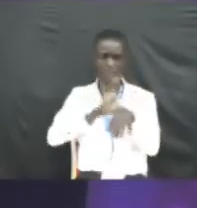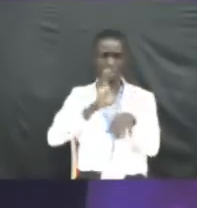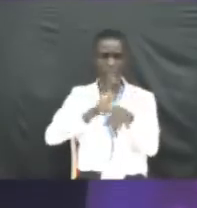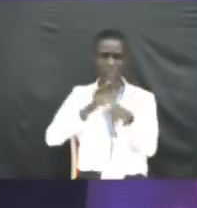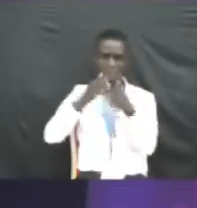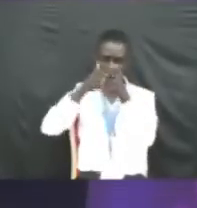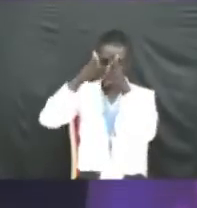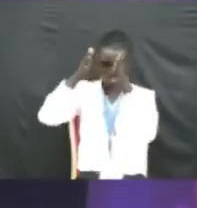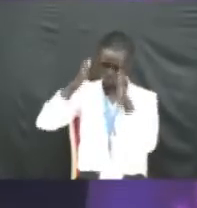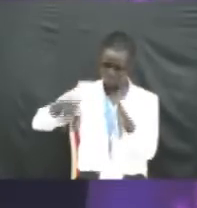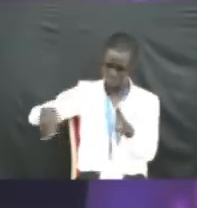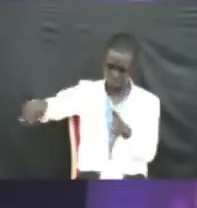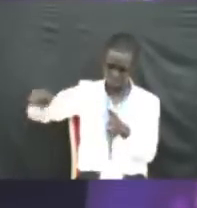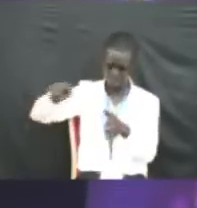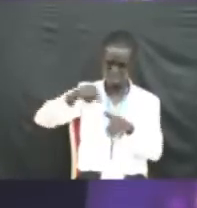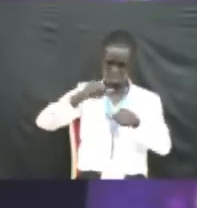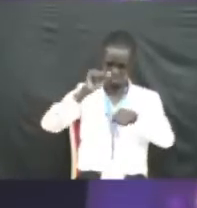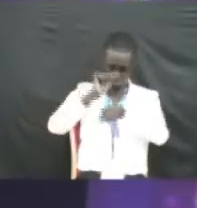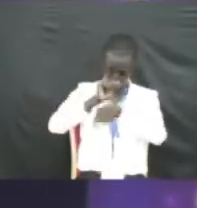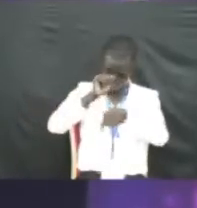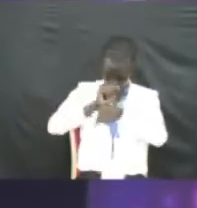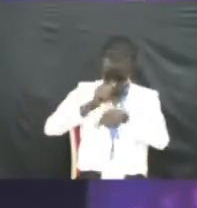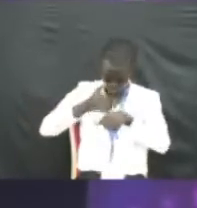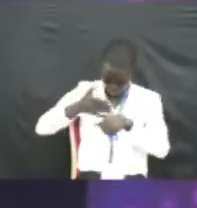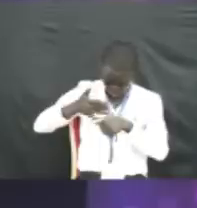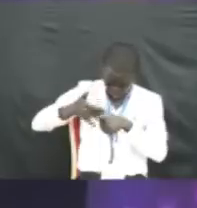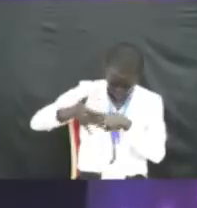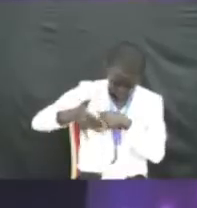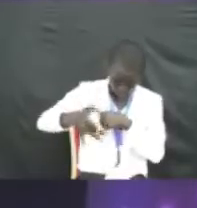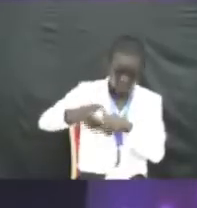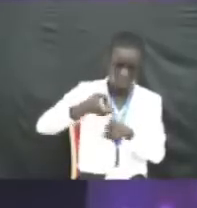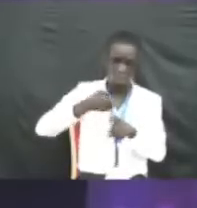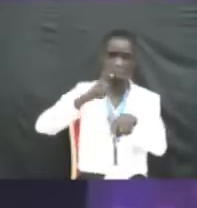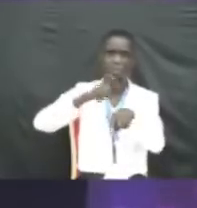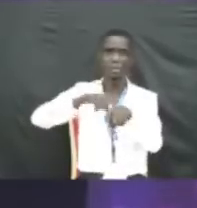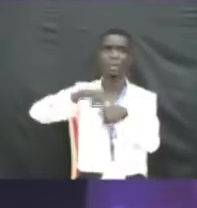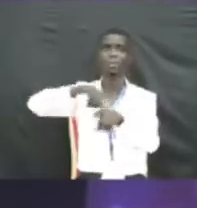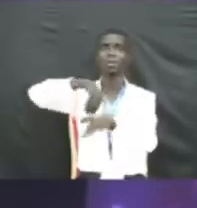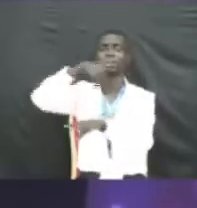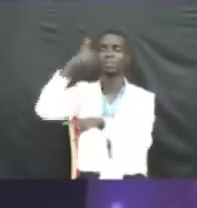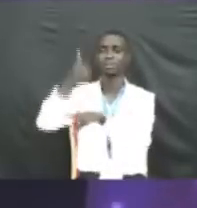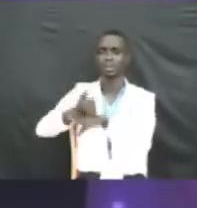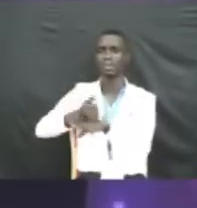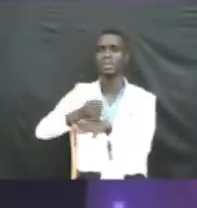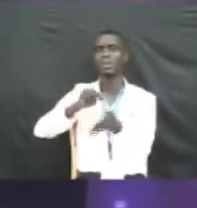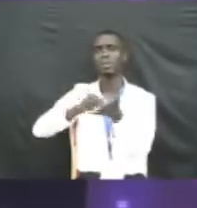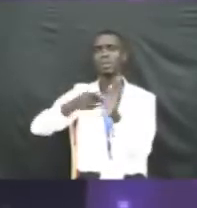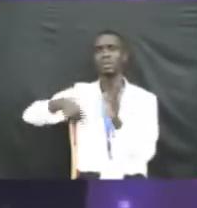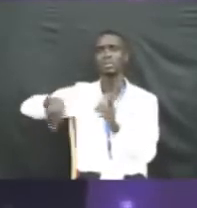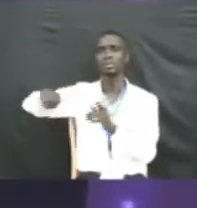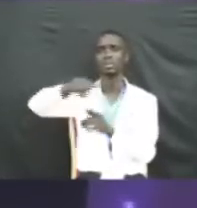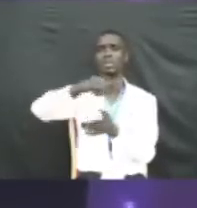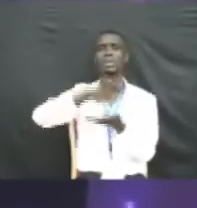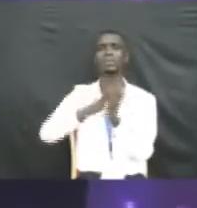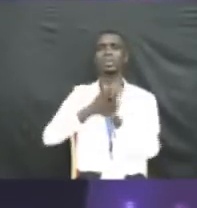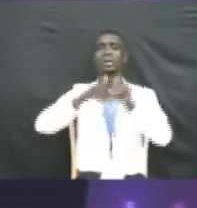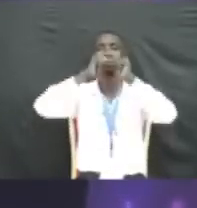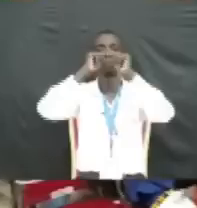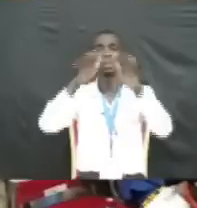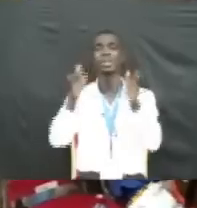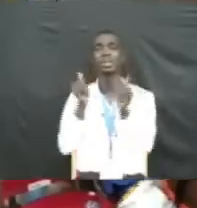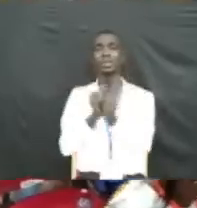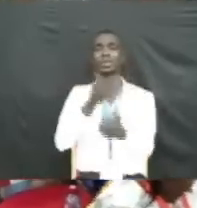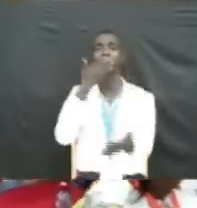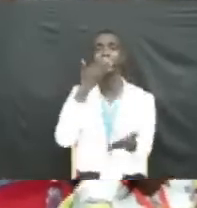leadership has been over the years since its founding. You have been blessed with very good leaders.